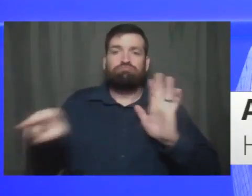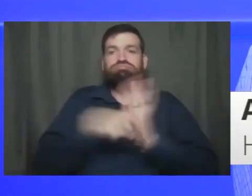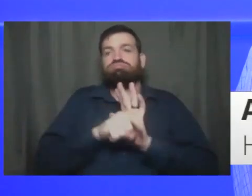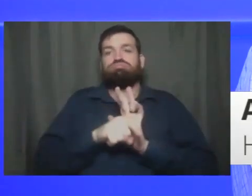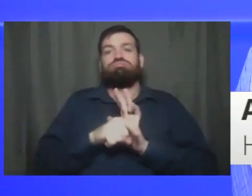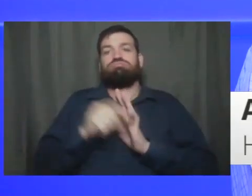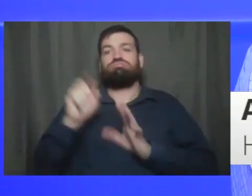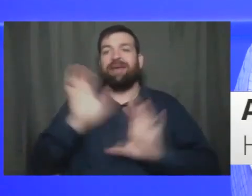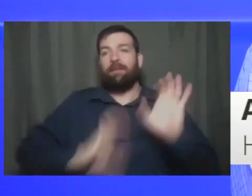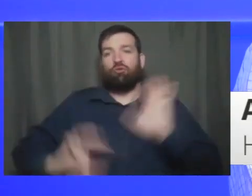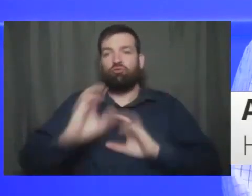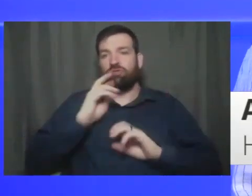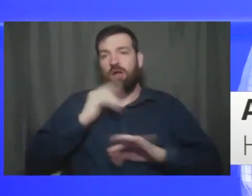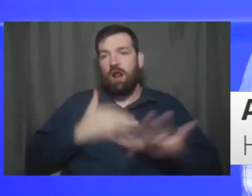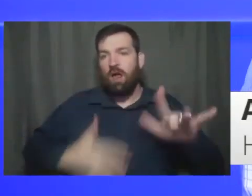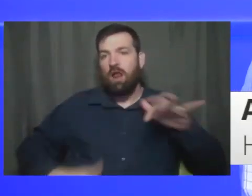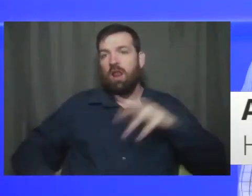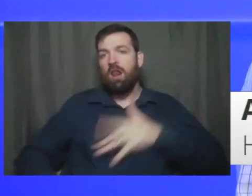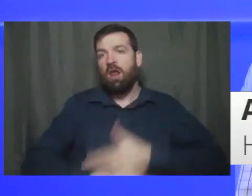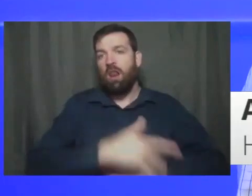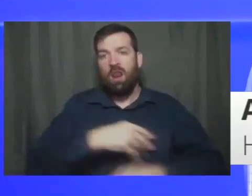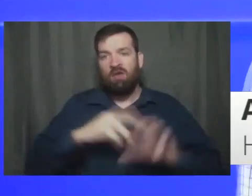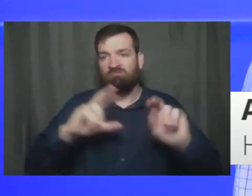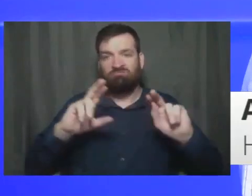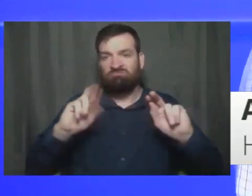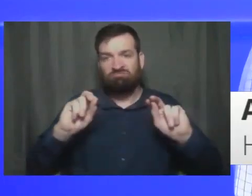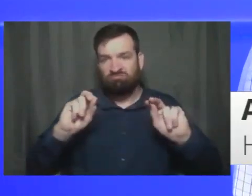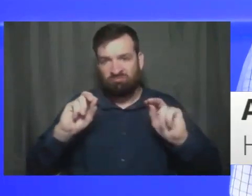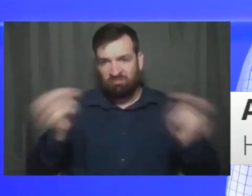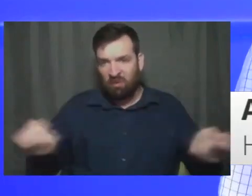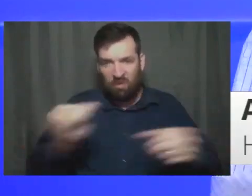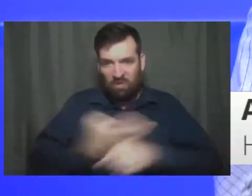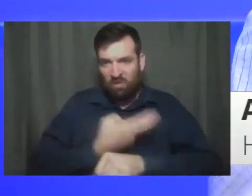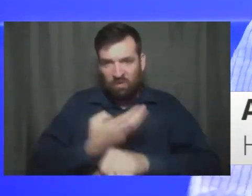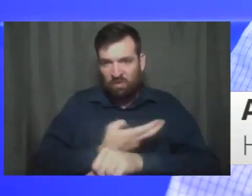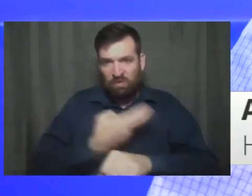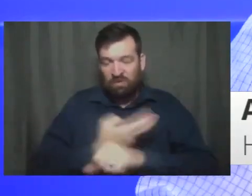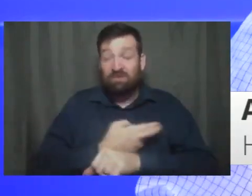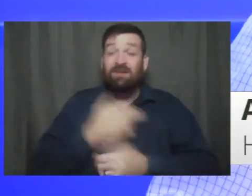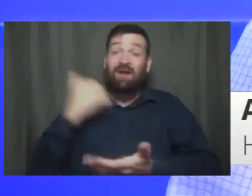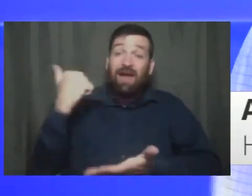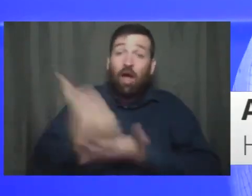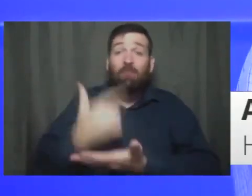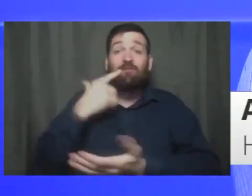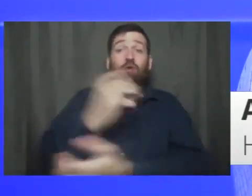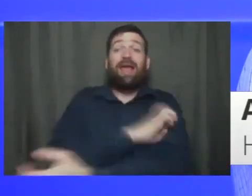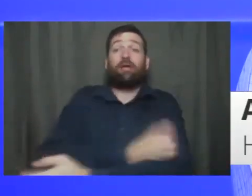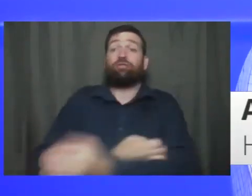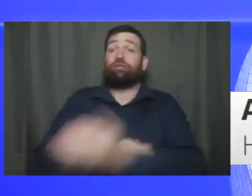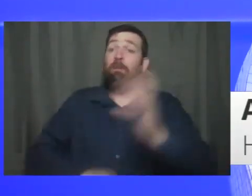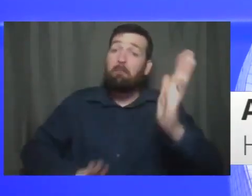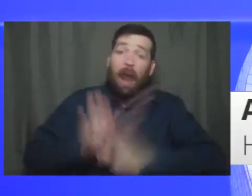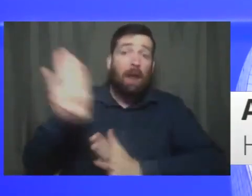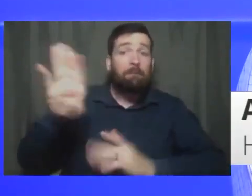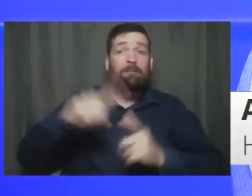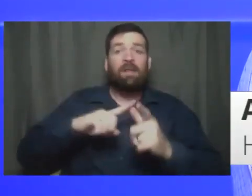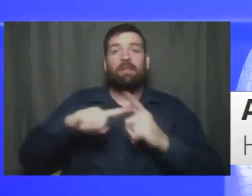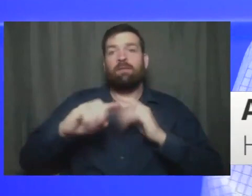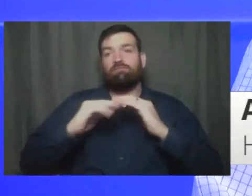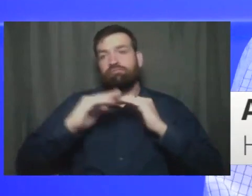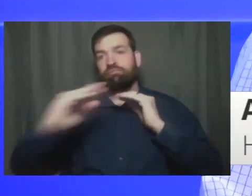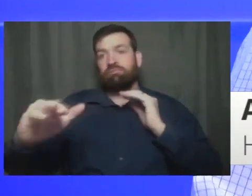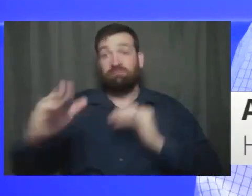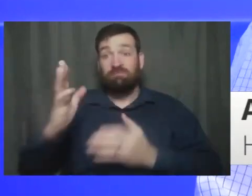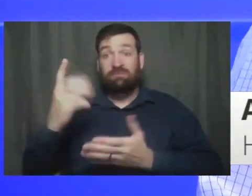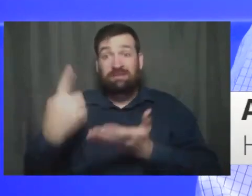not useful after some time. They're designed to help us, have this burst of energy, and then we sort of subside. And then that's why, sometimes people take a nap, or